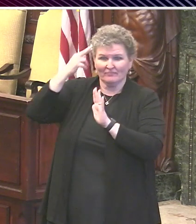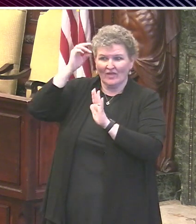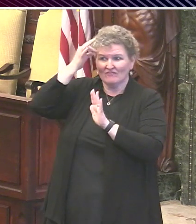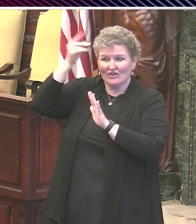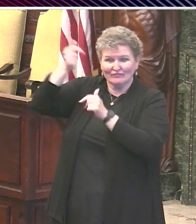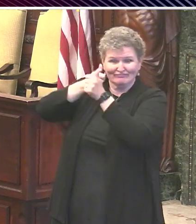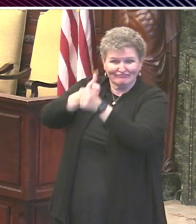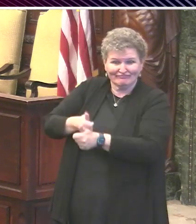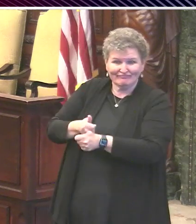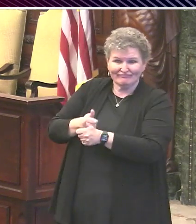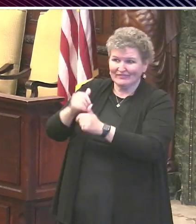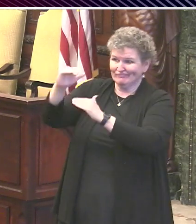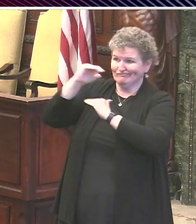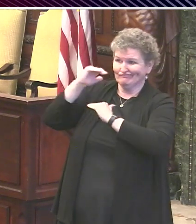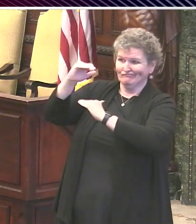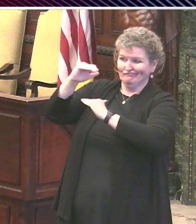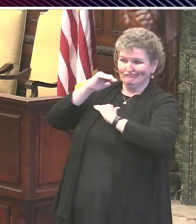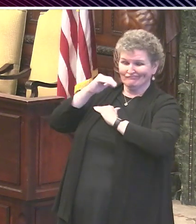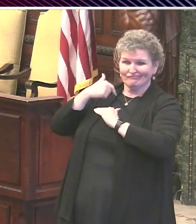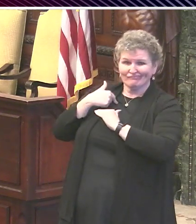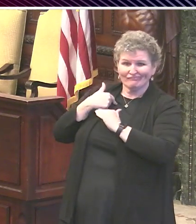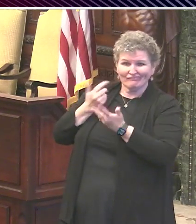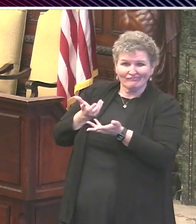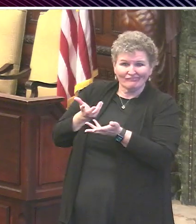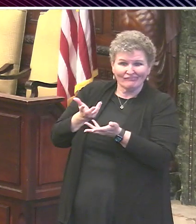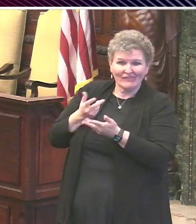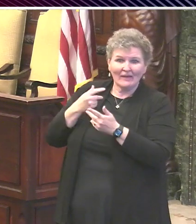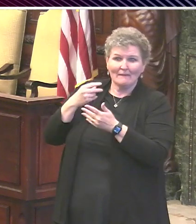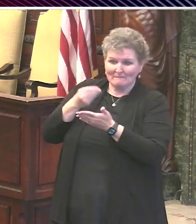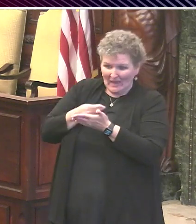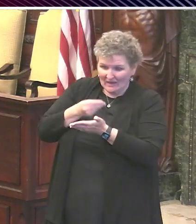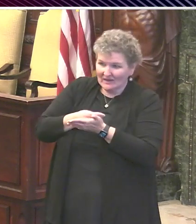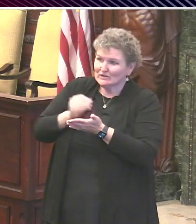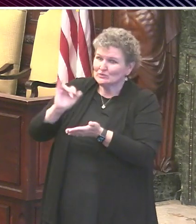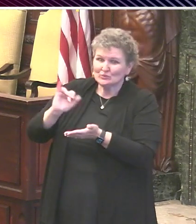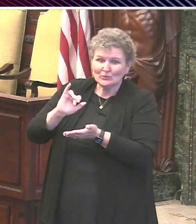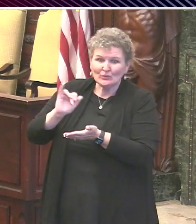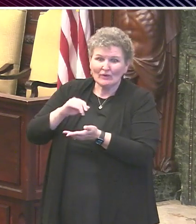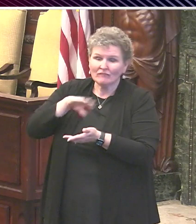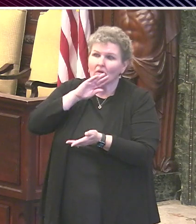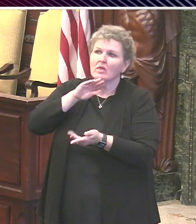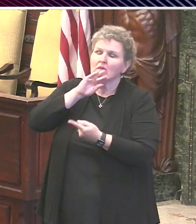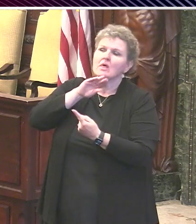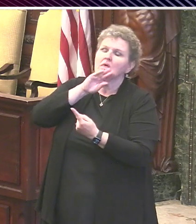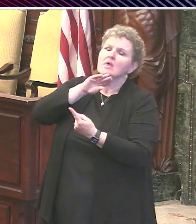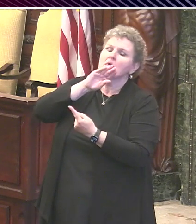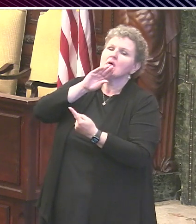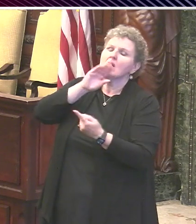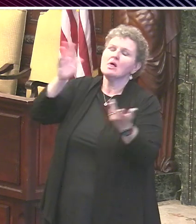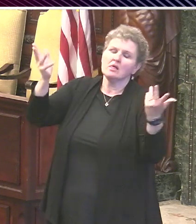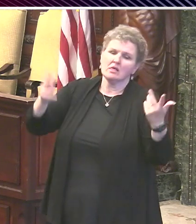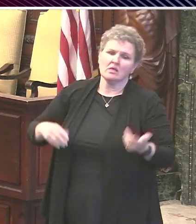federal policy and funding, for that matter, has really been a hindrance. Thank you.